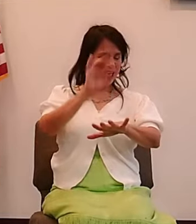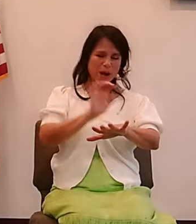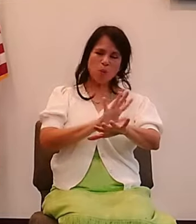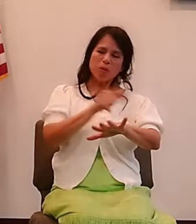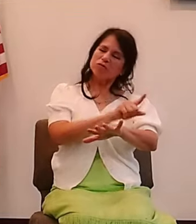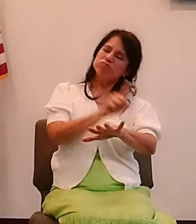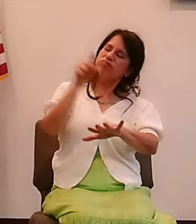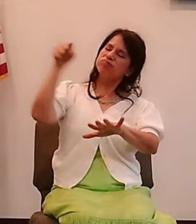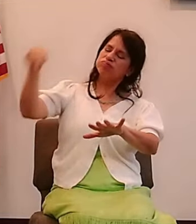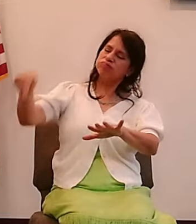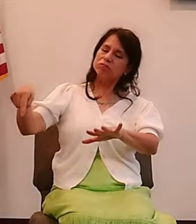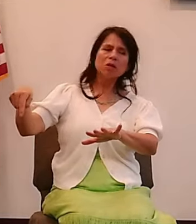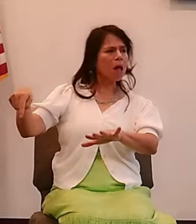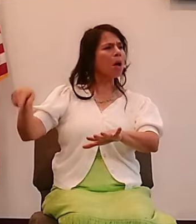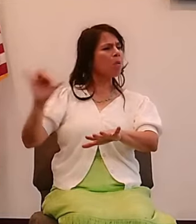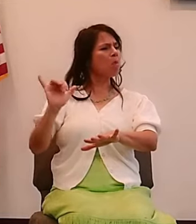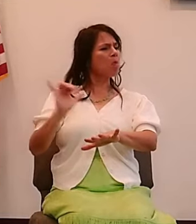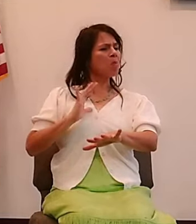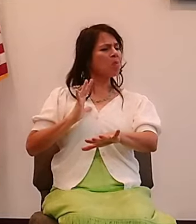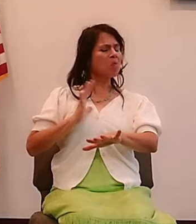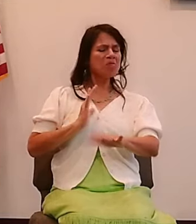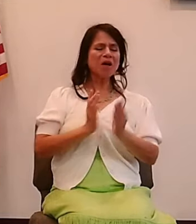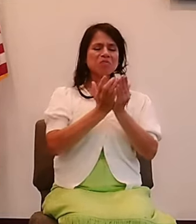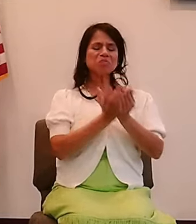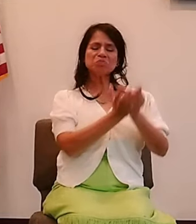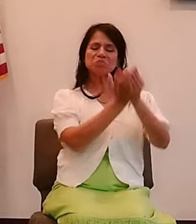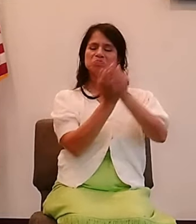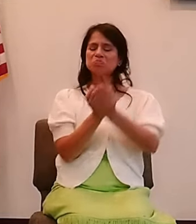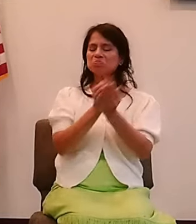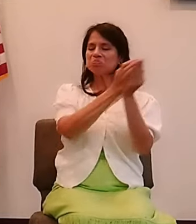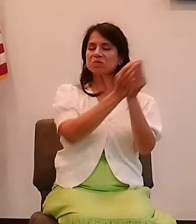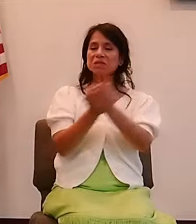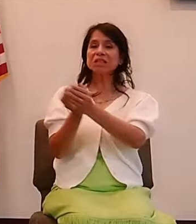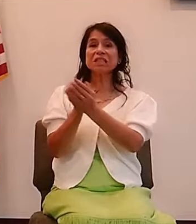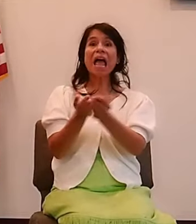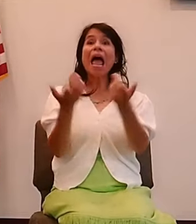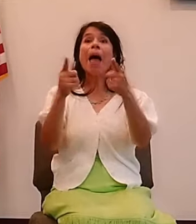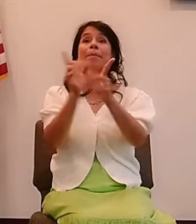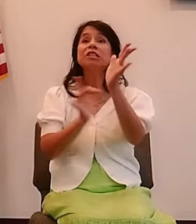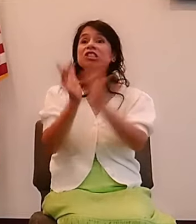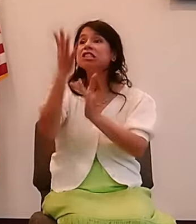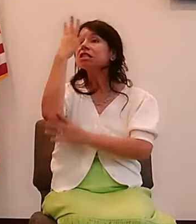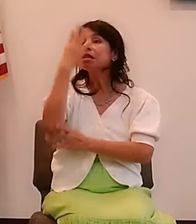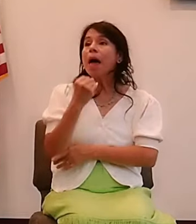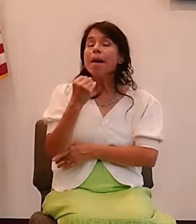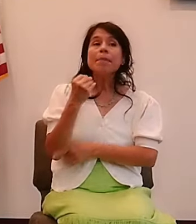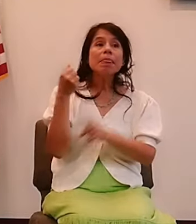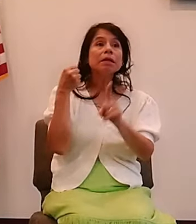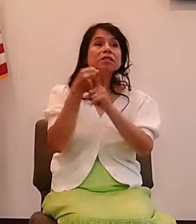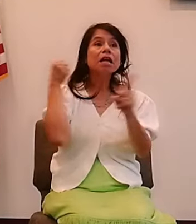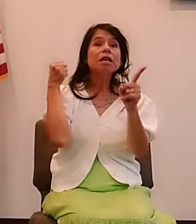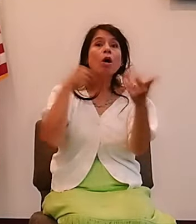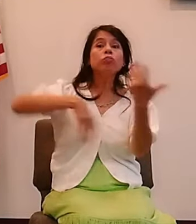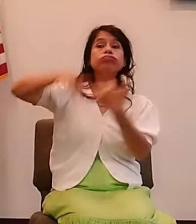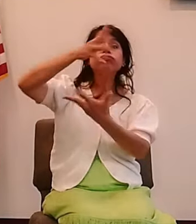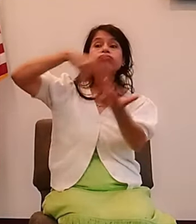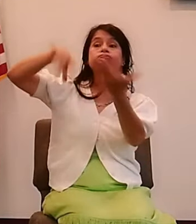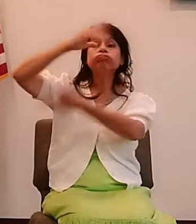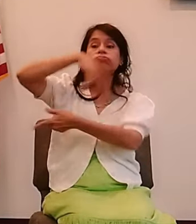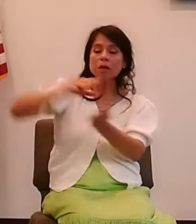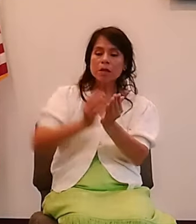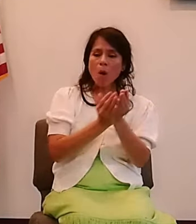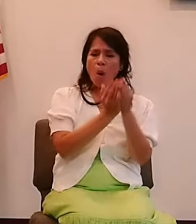boat and set out. As they sailed, he fell asleep. A squall came down on the lake so that the boat was being